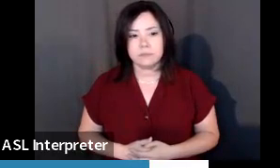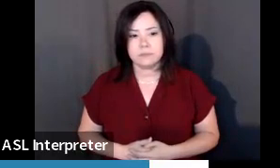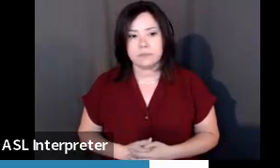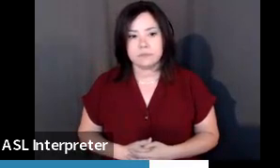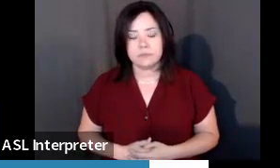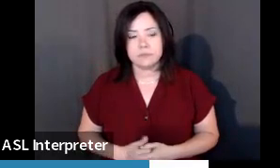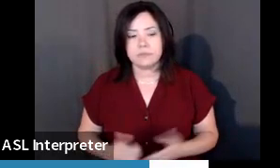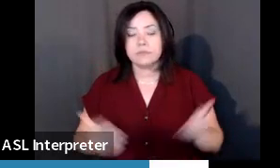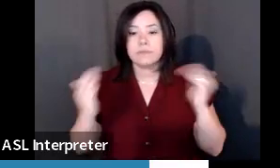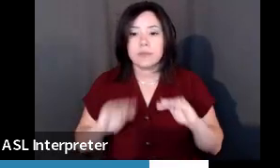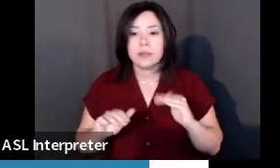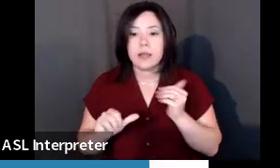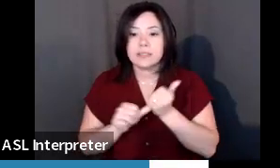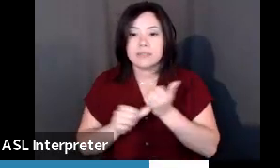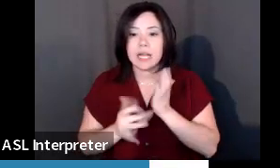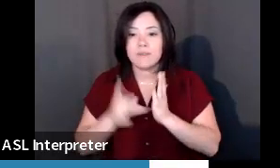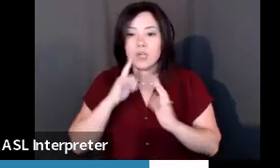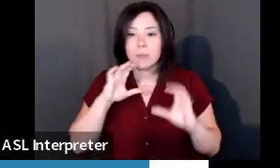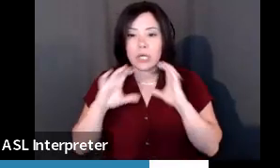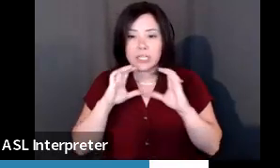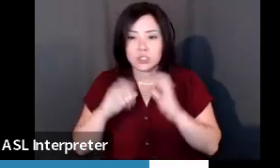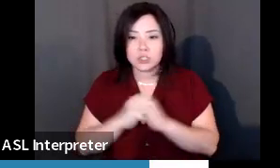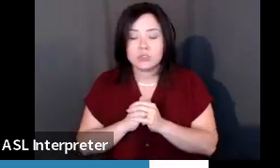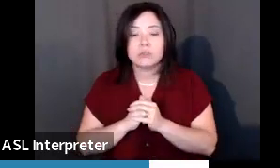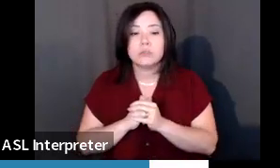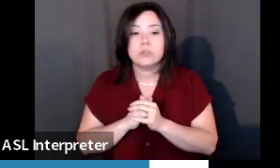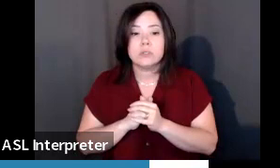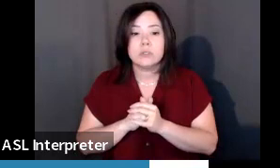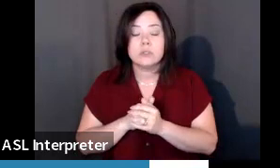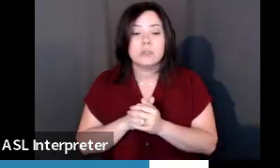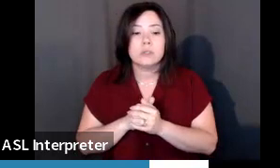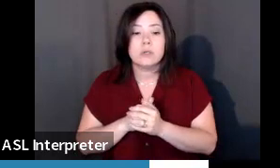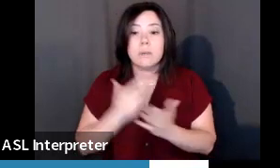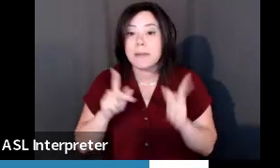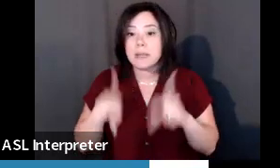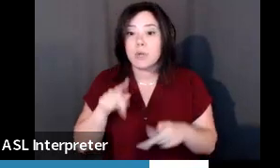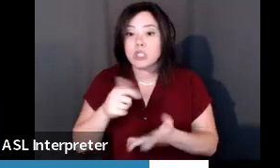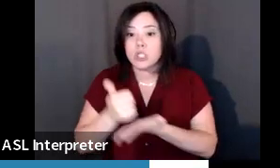There's assistive technology for communication. So if the person that you are helping